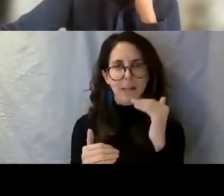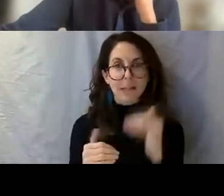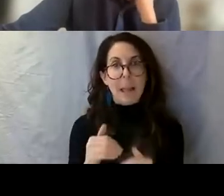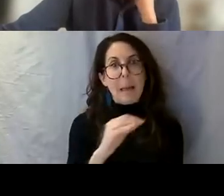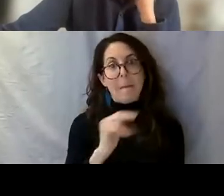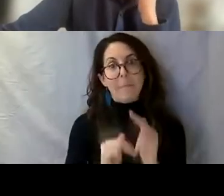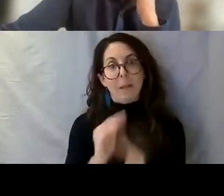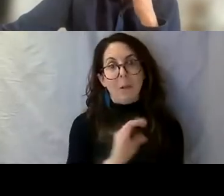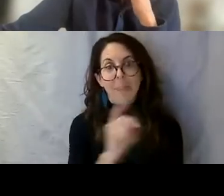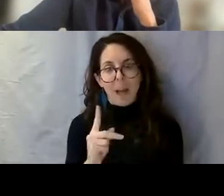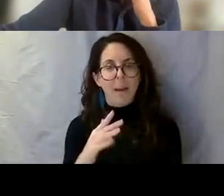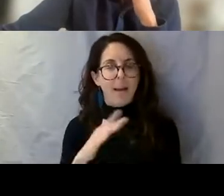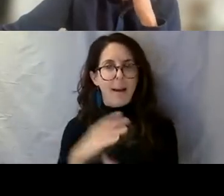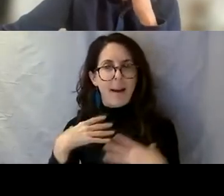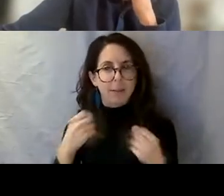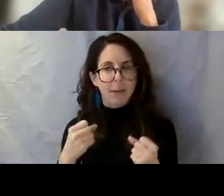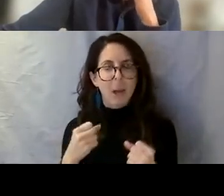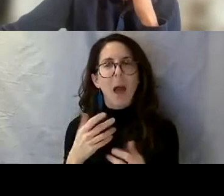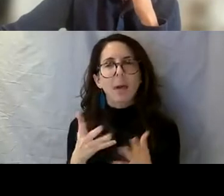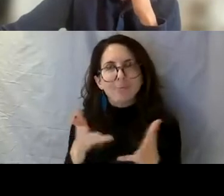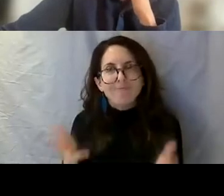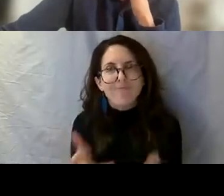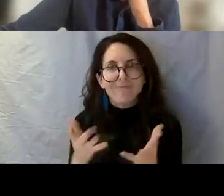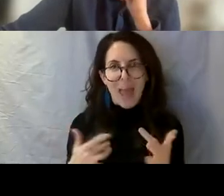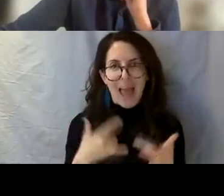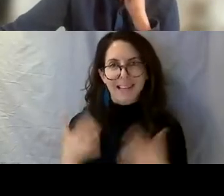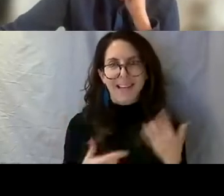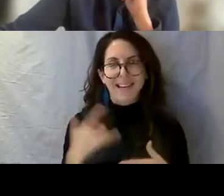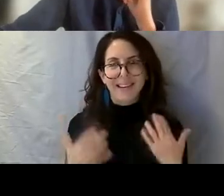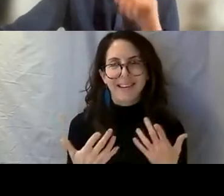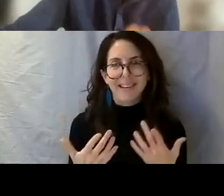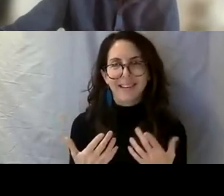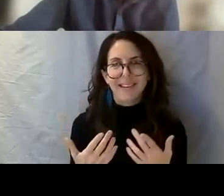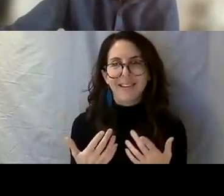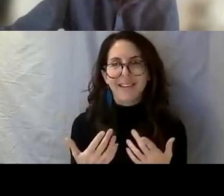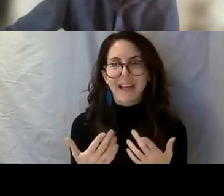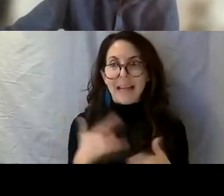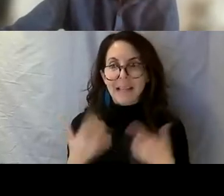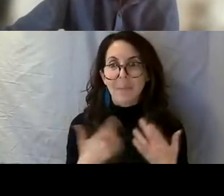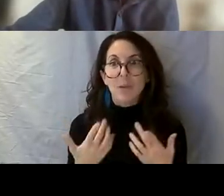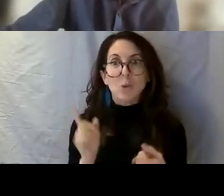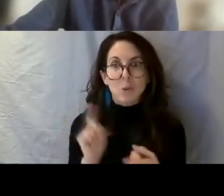priorities with also fostering the proper level of excitement related to these new positive growth opportunities?